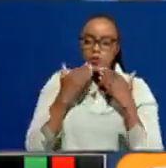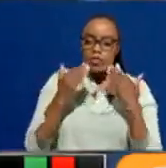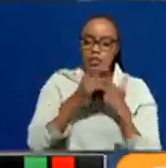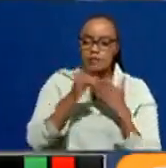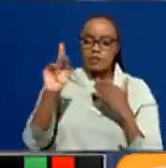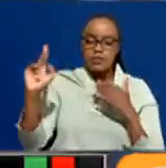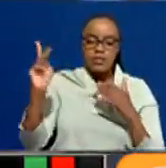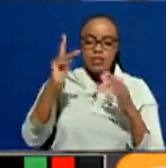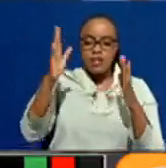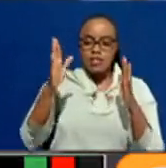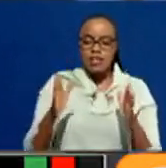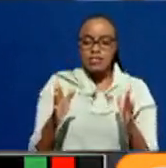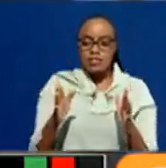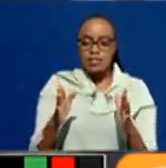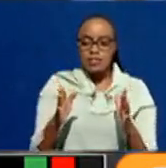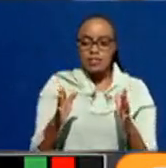Kenya